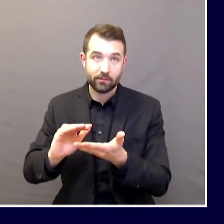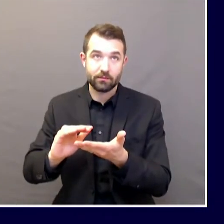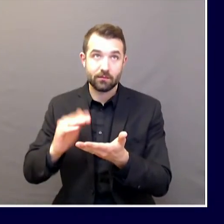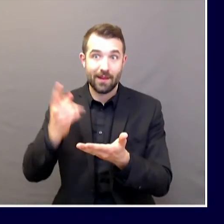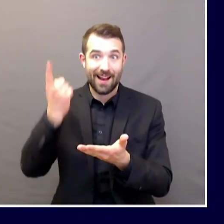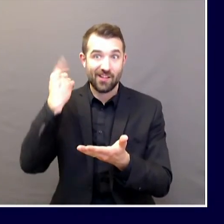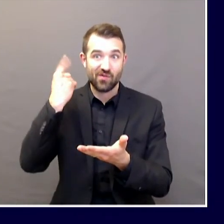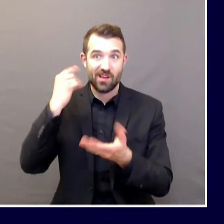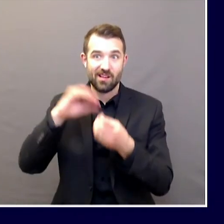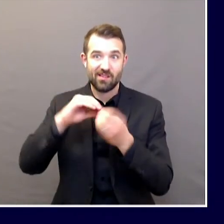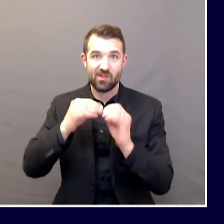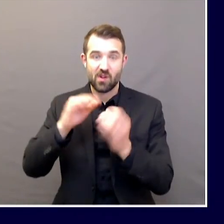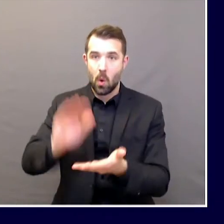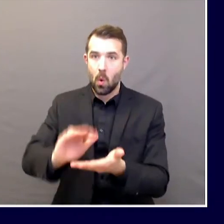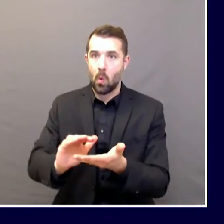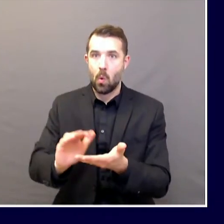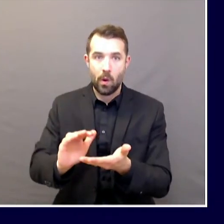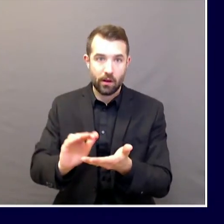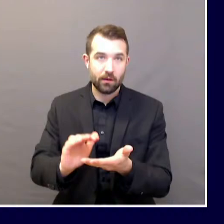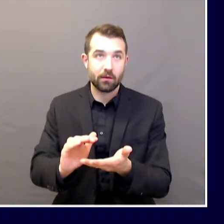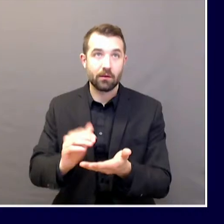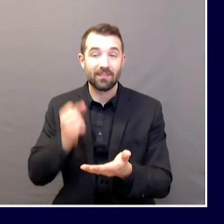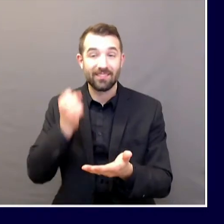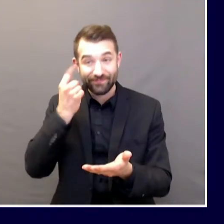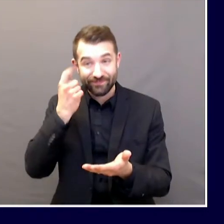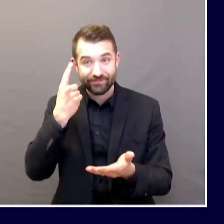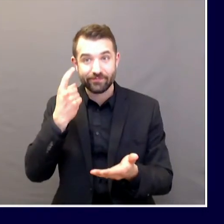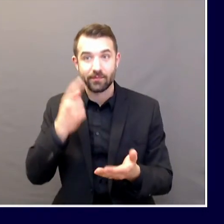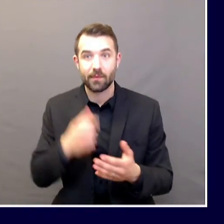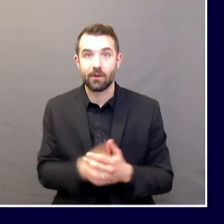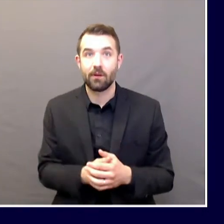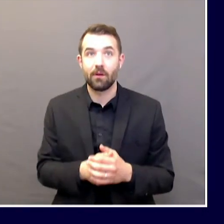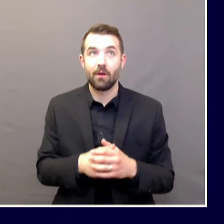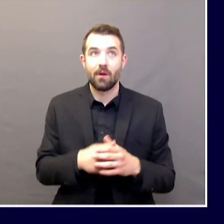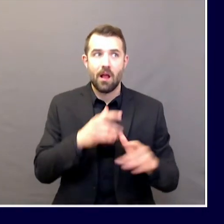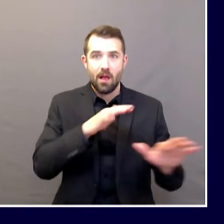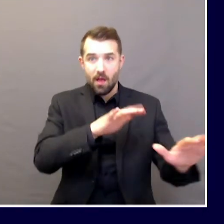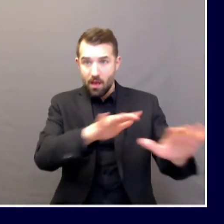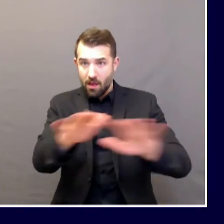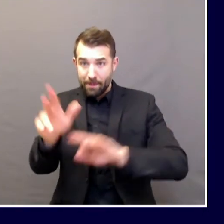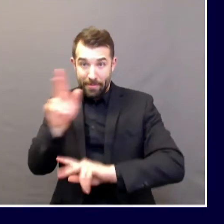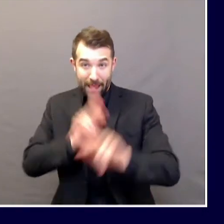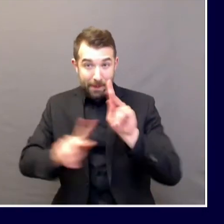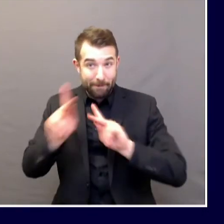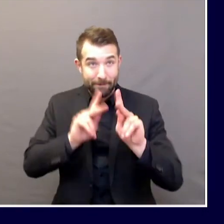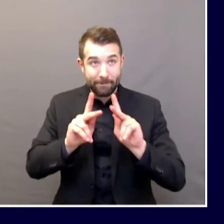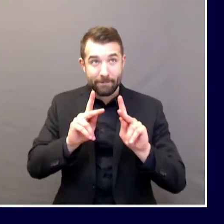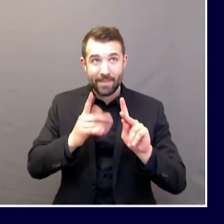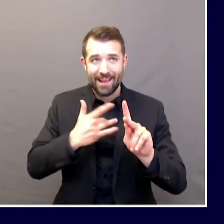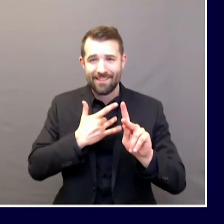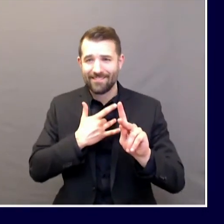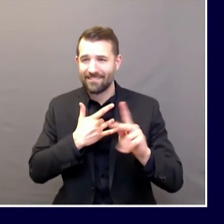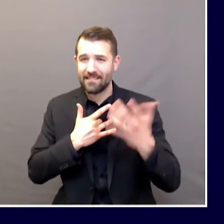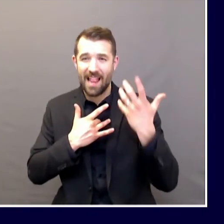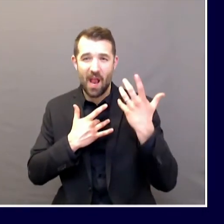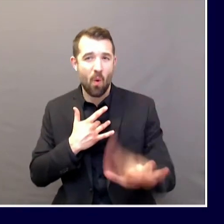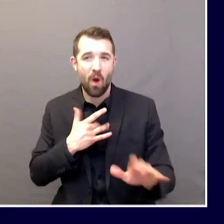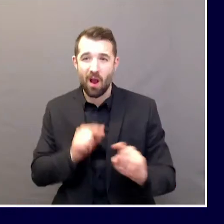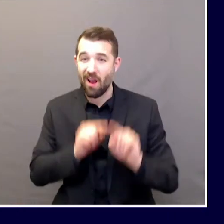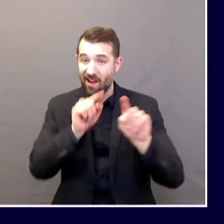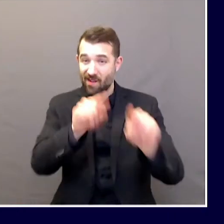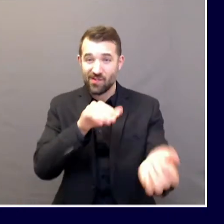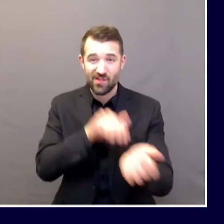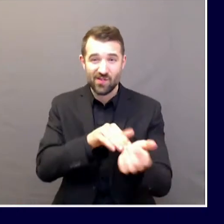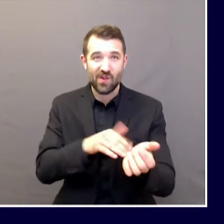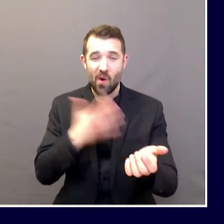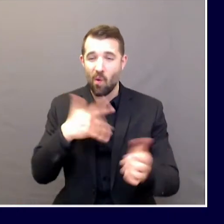an avoidance or a reluctance to seek healthcare, whether it was for heart disease, heart attacks, strokes, or potentially even for